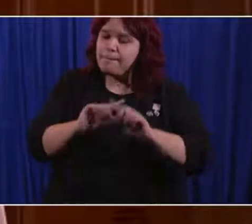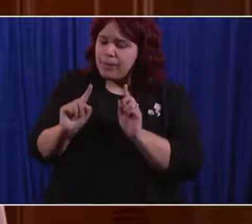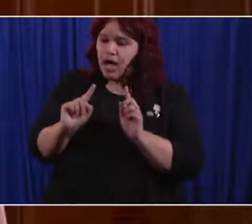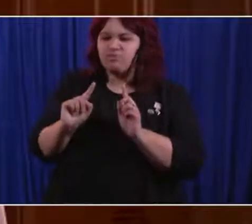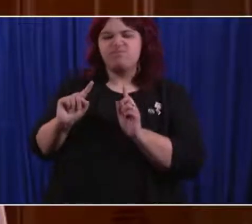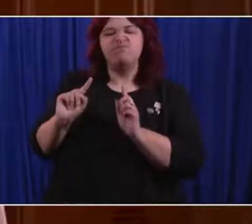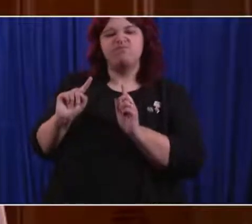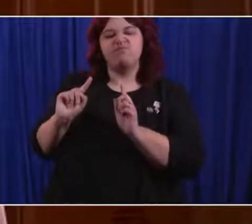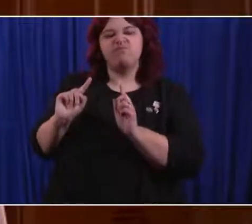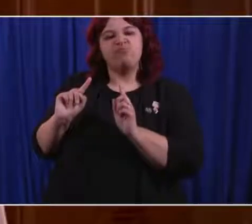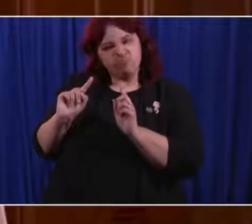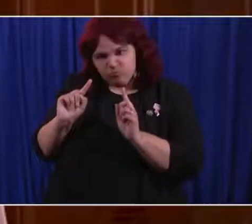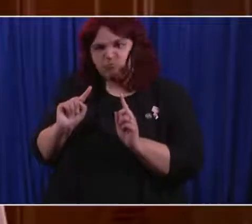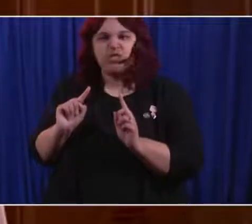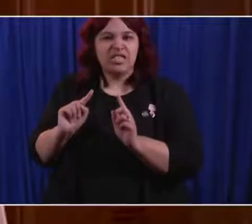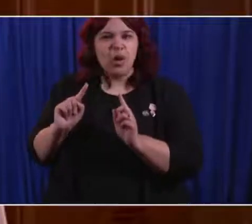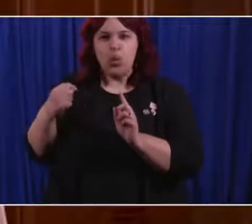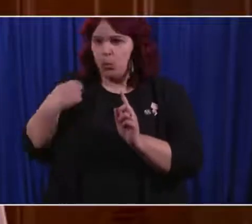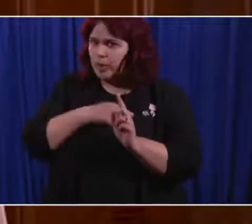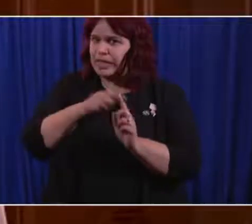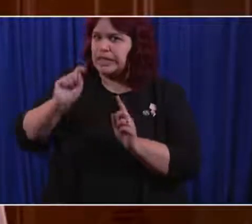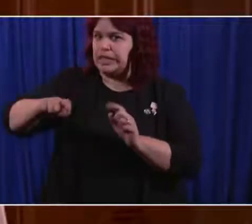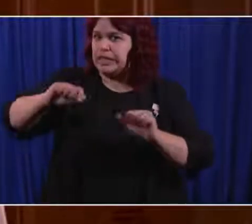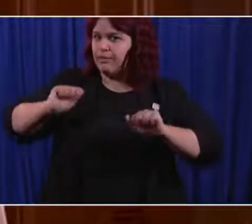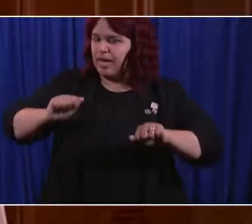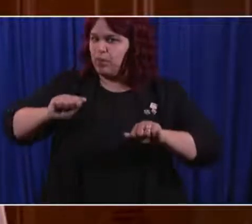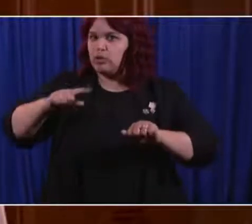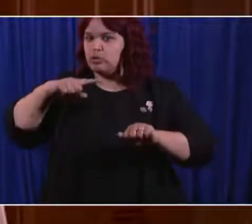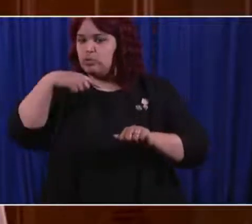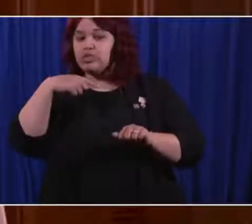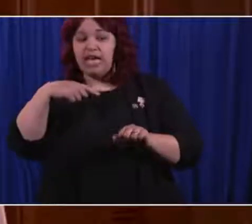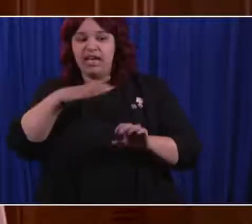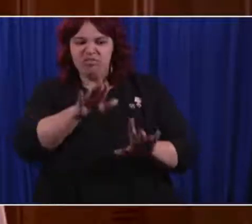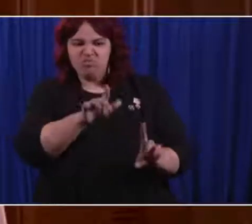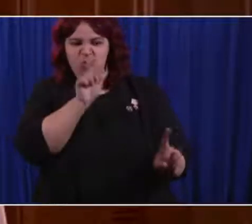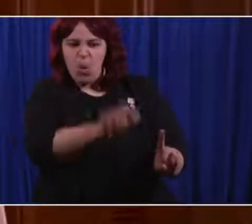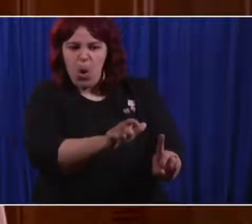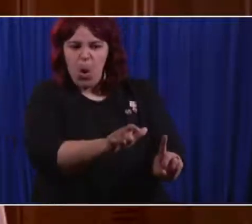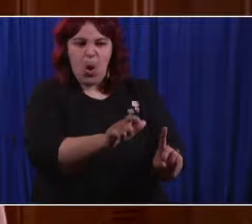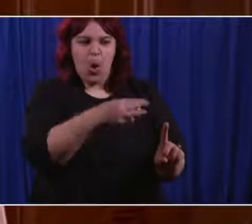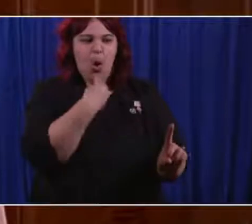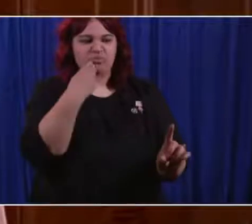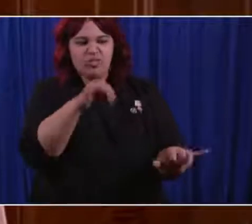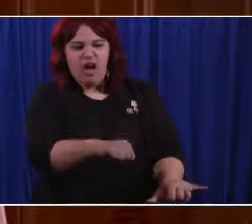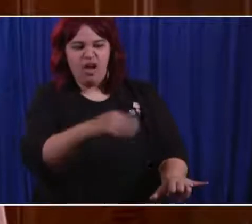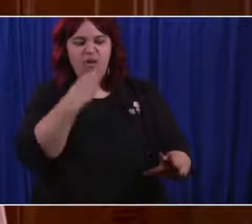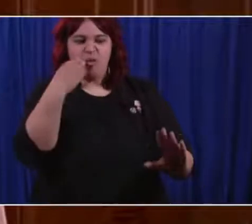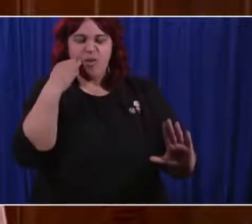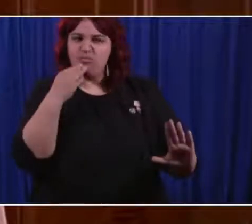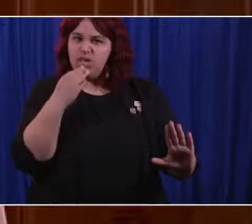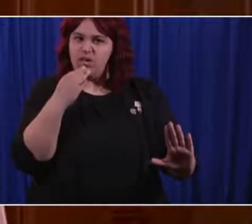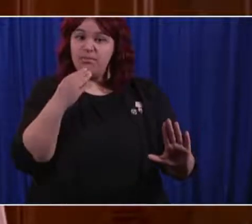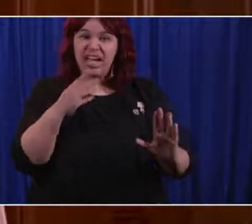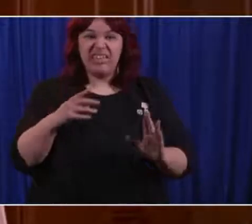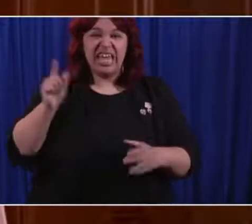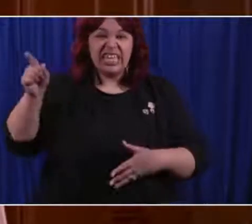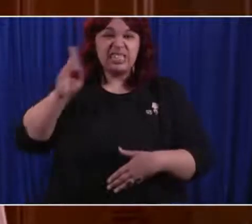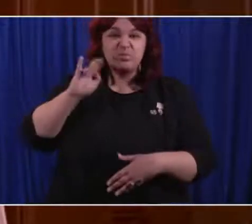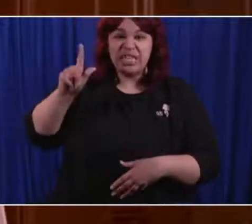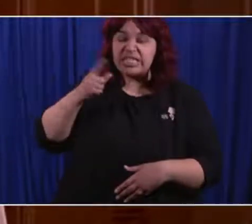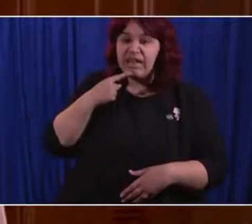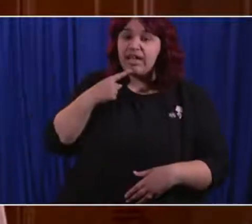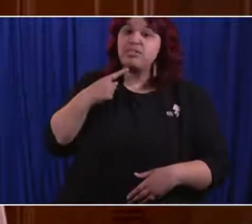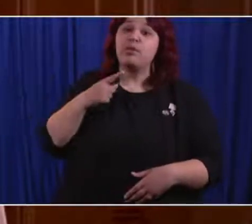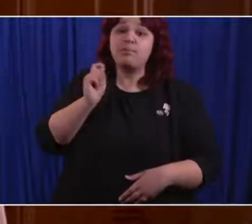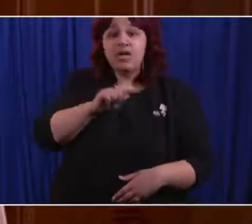has Ebola. But again, this bill says you have to medically diagnose them before you can do anything.